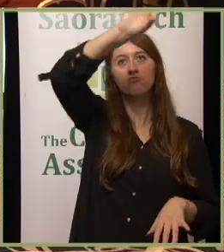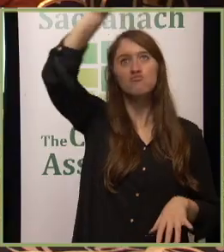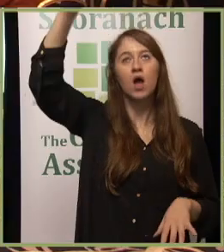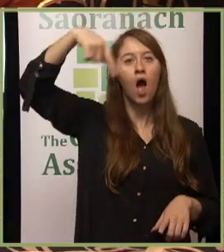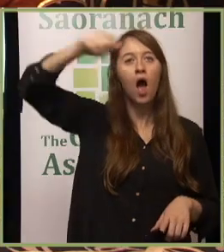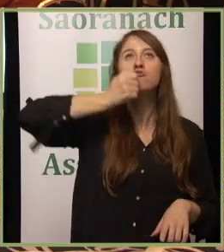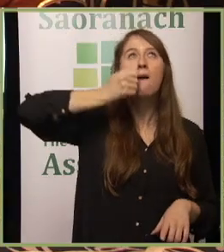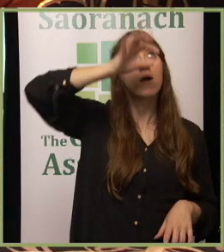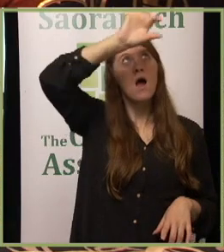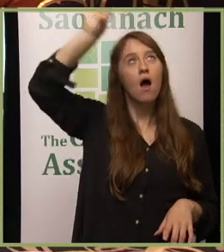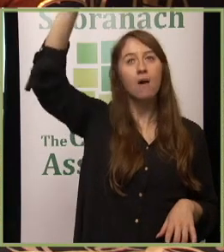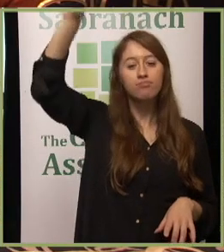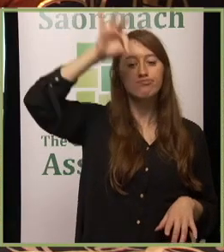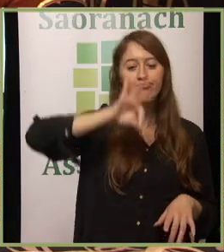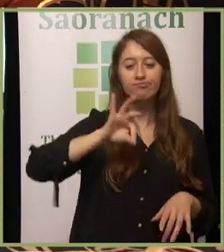9.